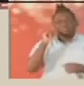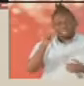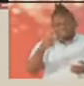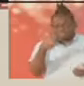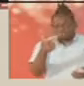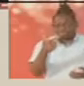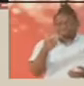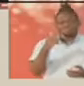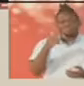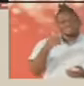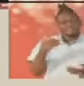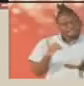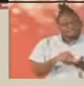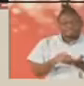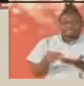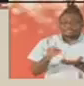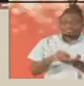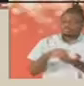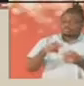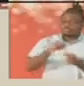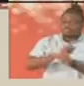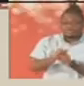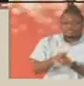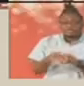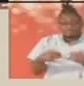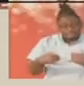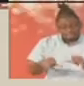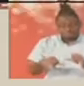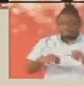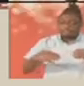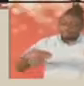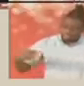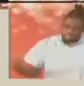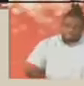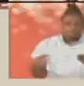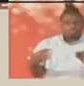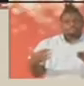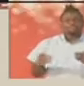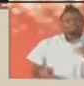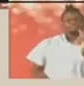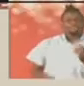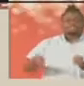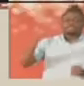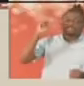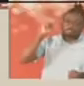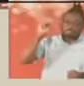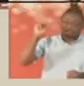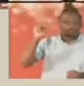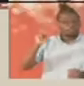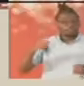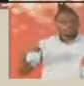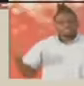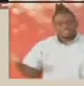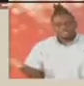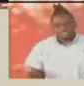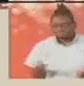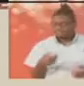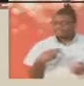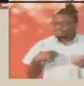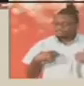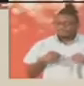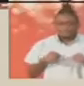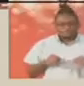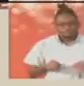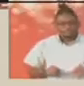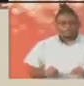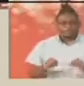which is that COVID-19 is still very much present in Trinidad and Tobago, and so we need to continue to remain vigilant